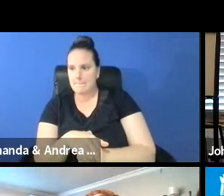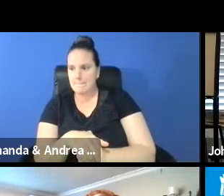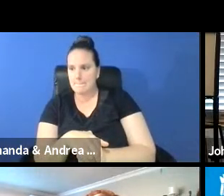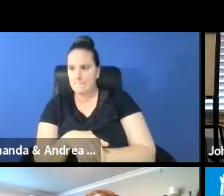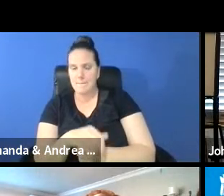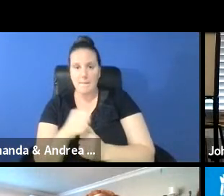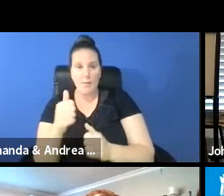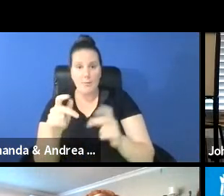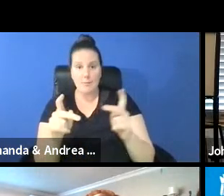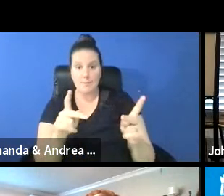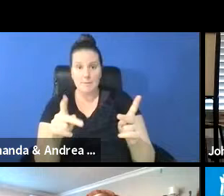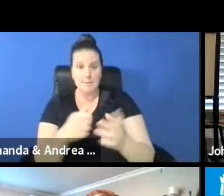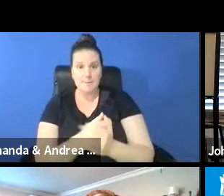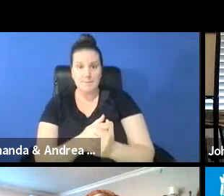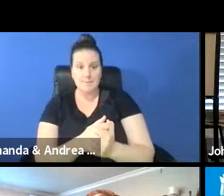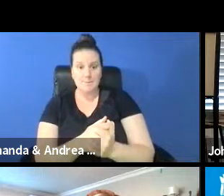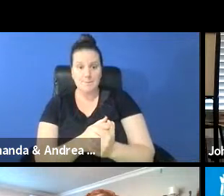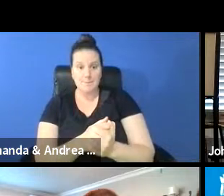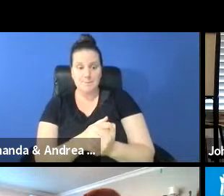Others?